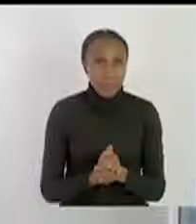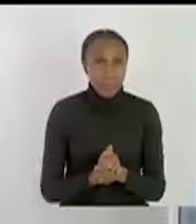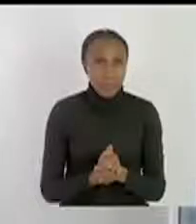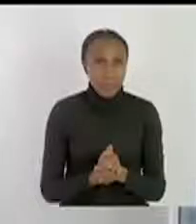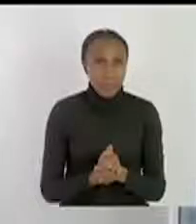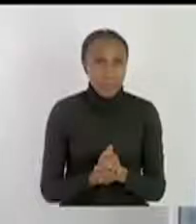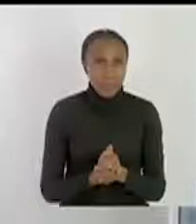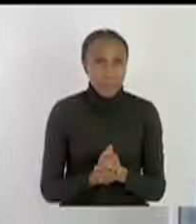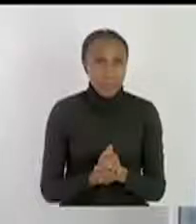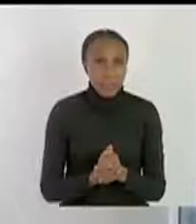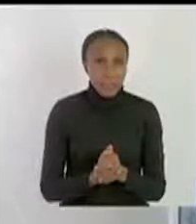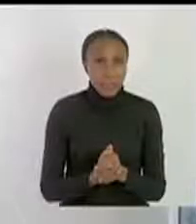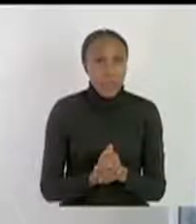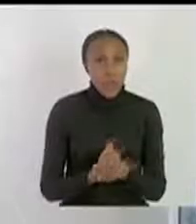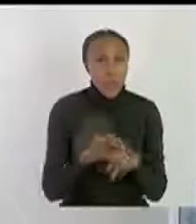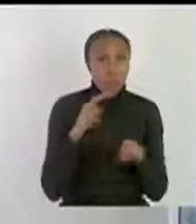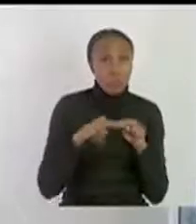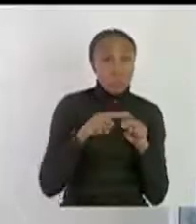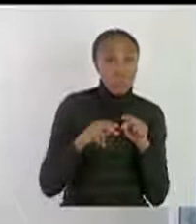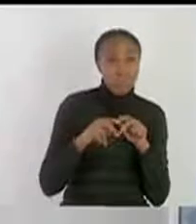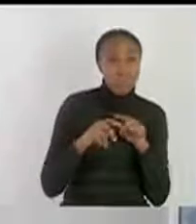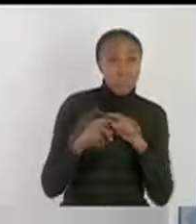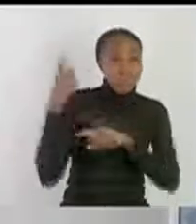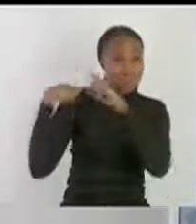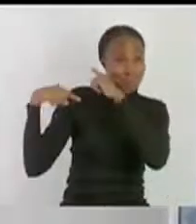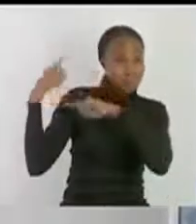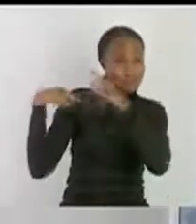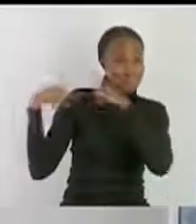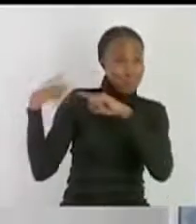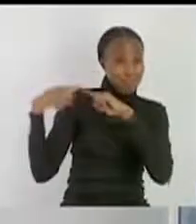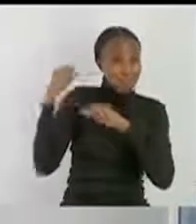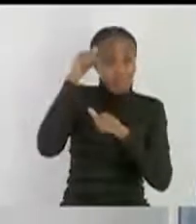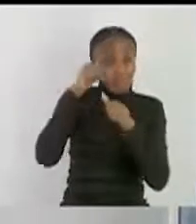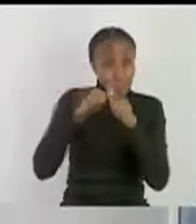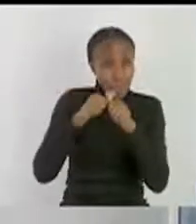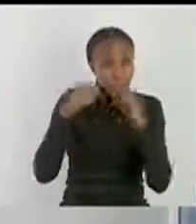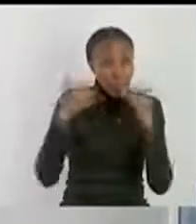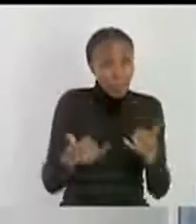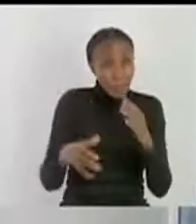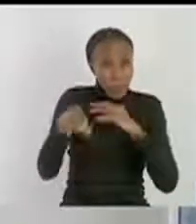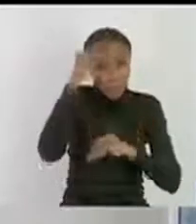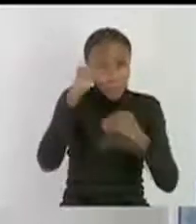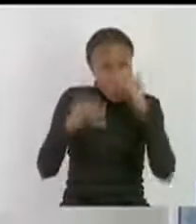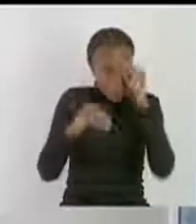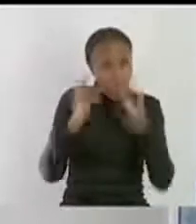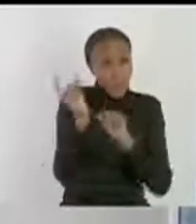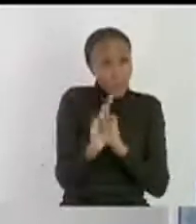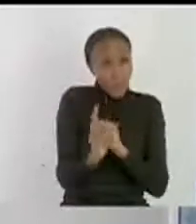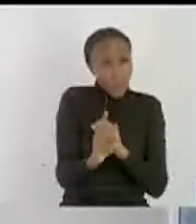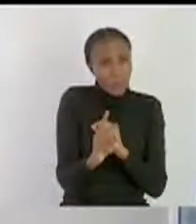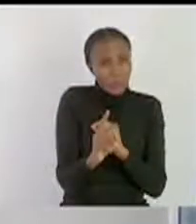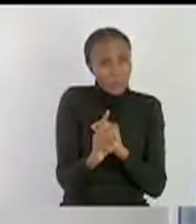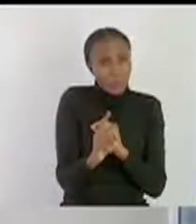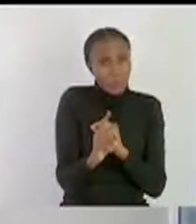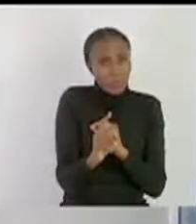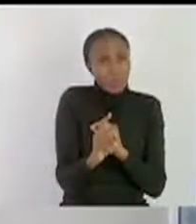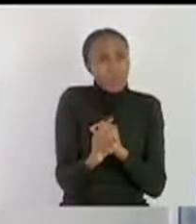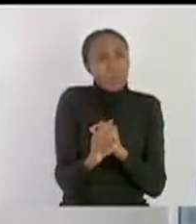Just a quick recap on today's lesson. We've looked at the difference between HIV and